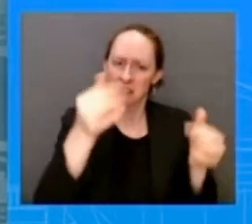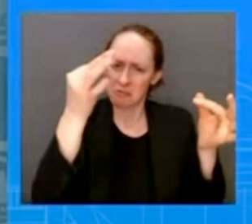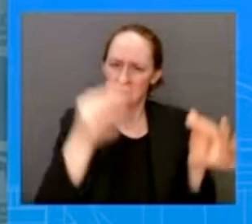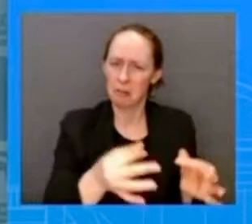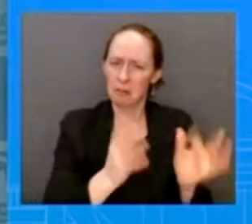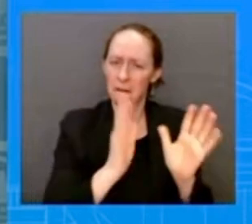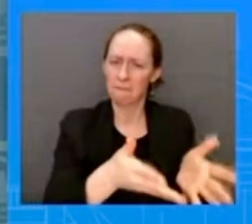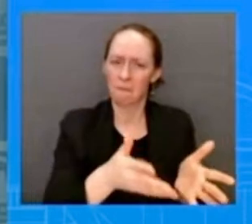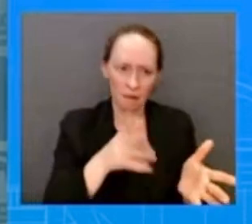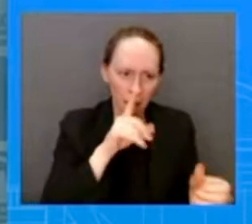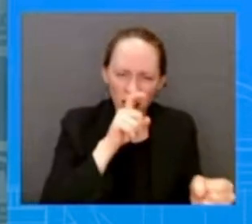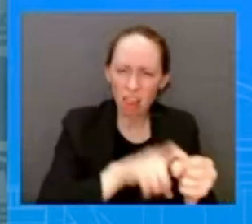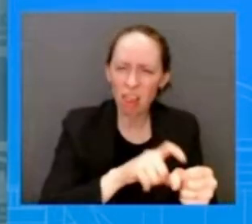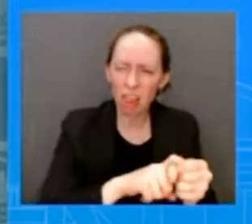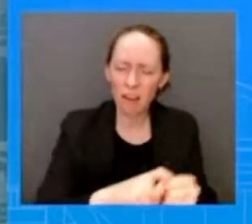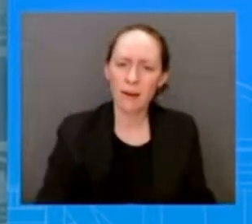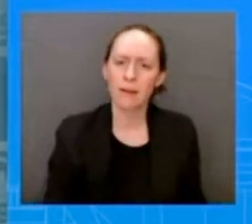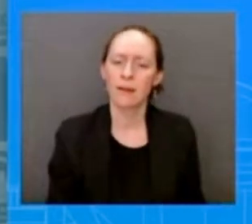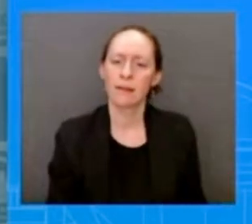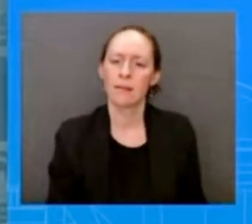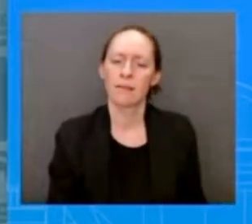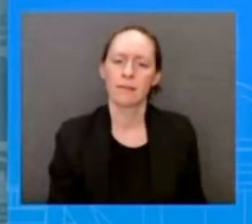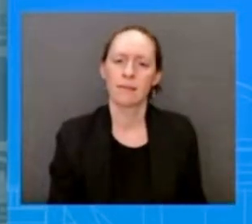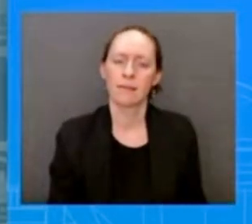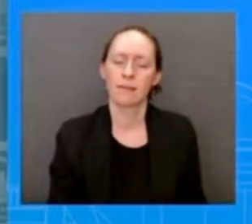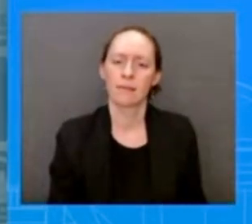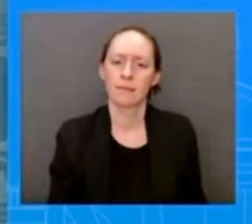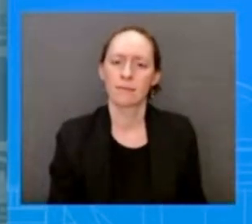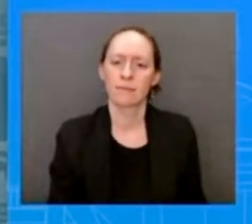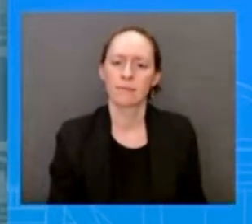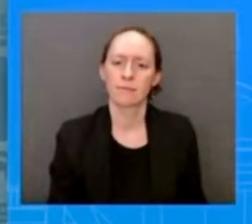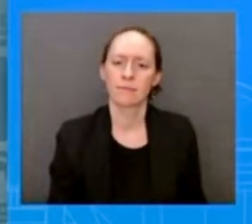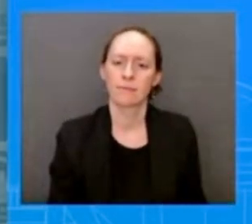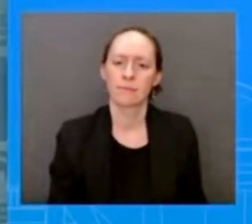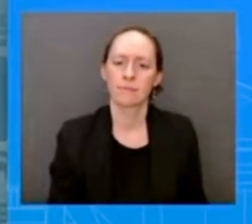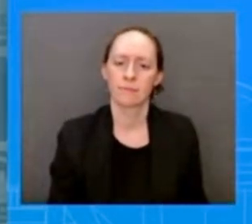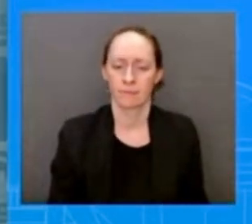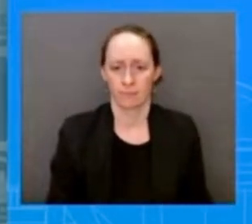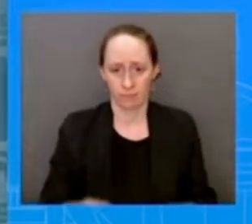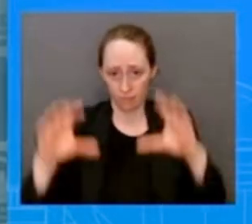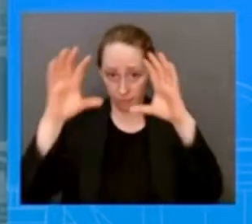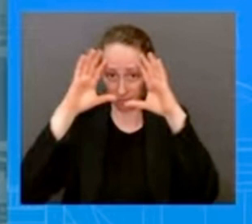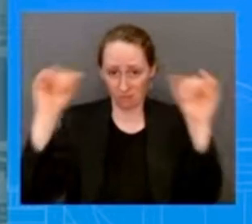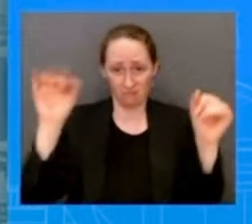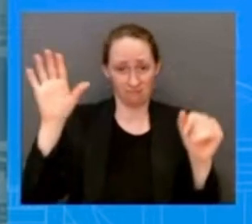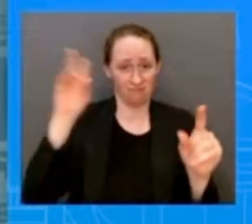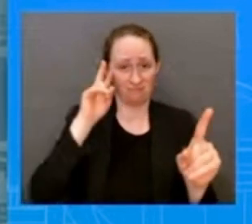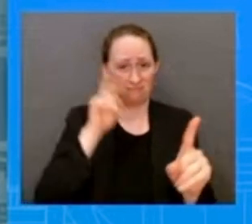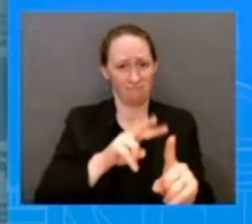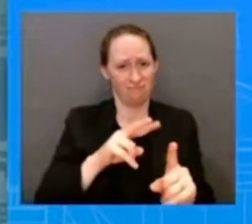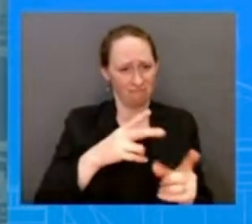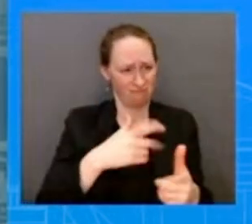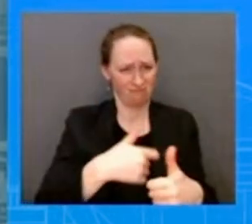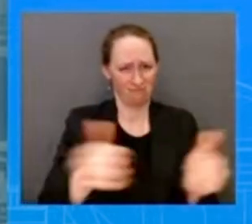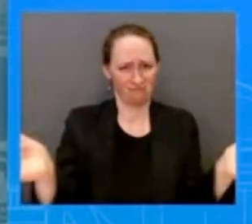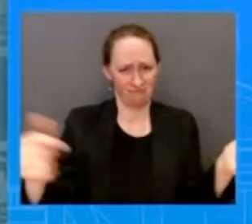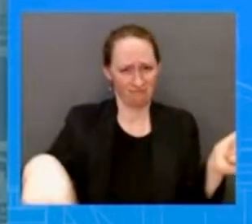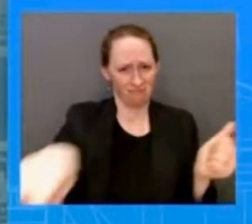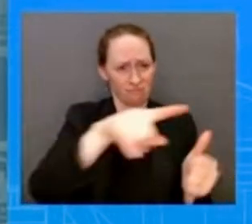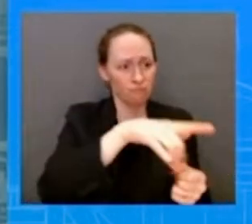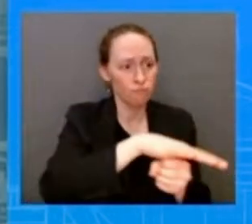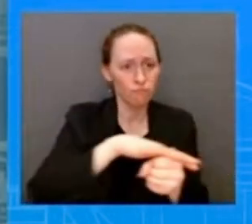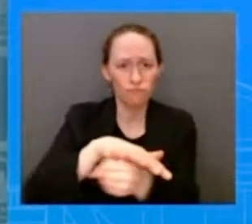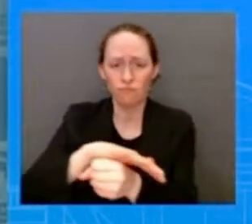self-govern. That is still is the same case. That hasn't changed anything. He has long believed that D.C.